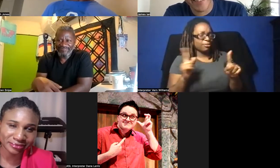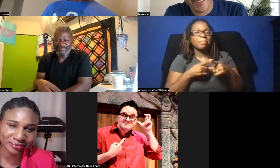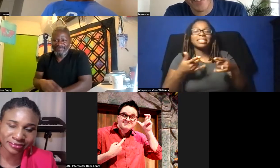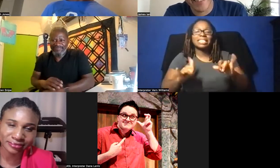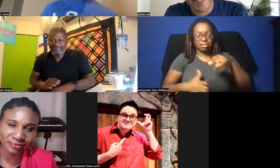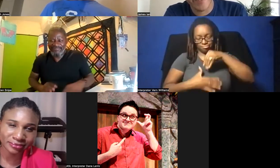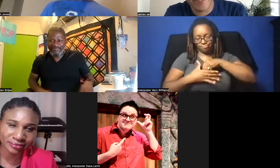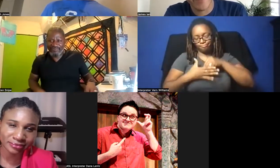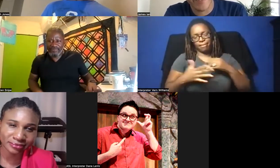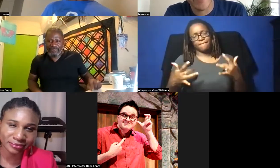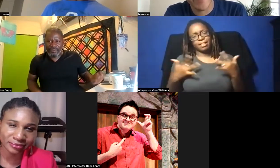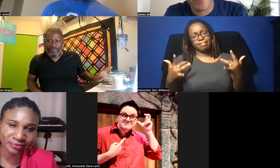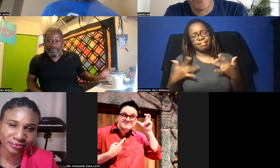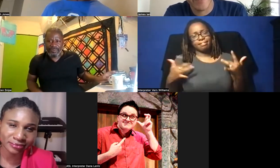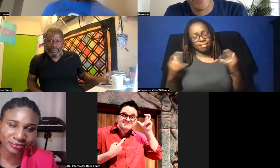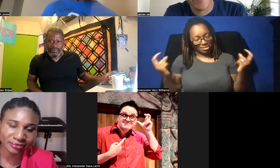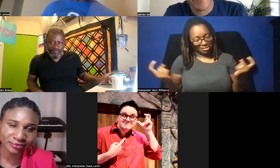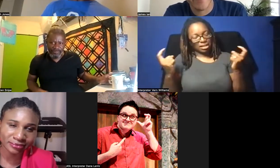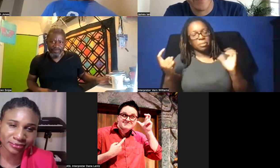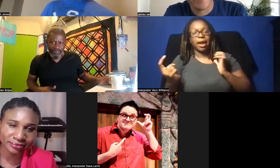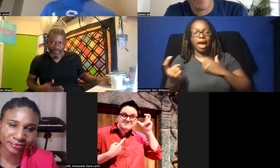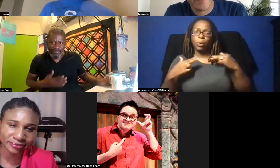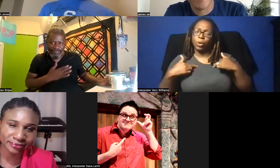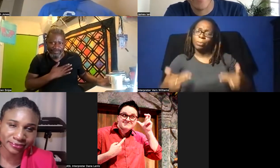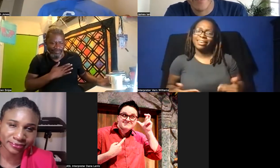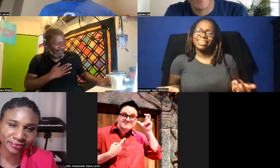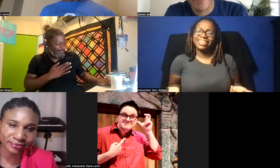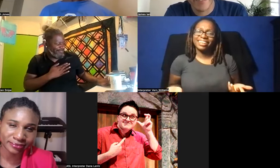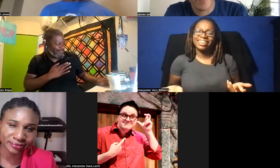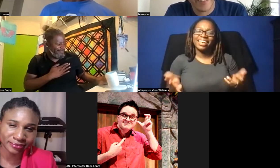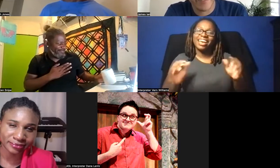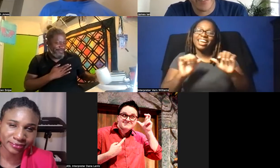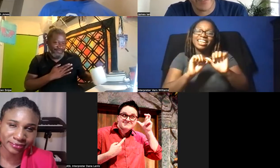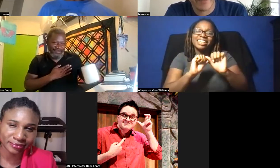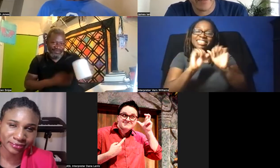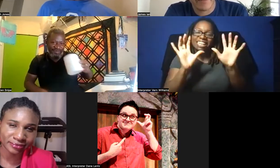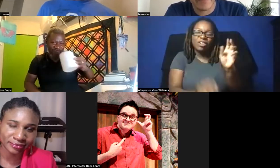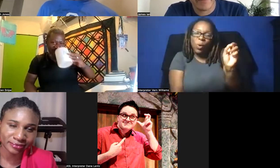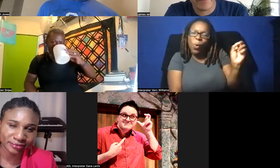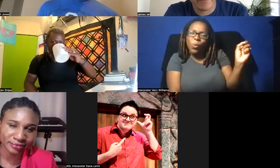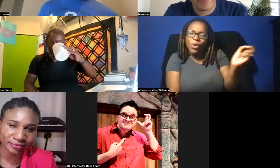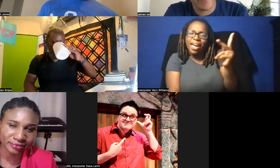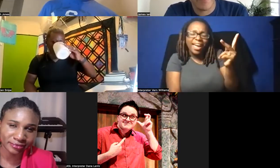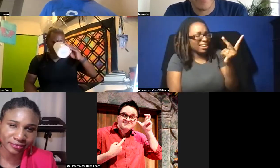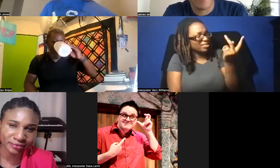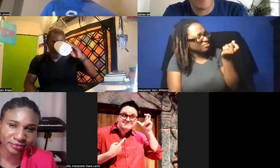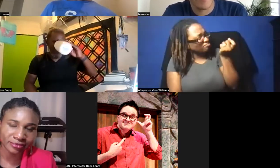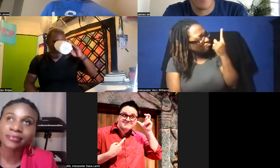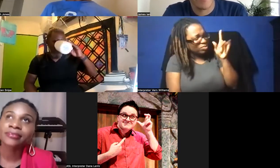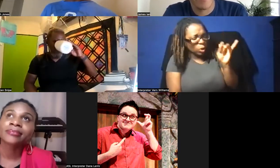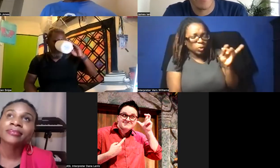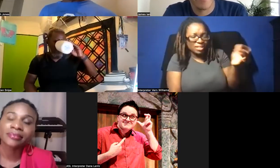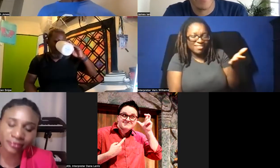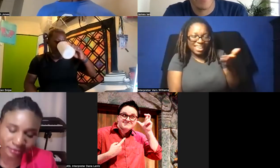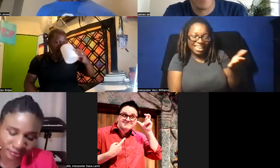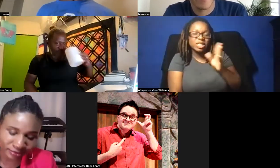that, celebrate our humanity. And it is clearly okay to cling to those things which make us who